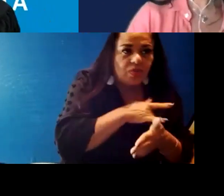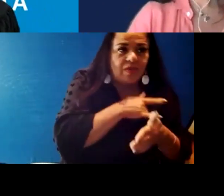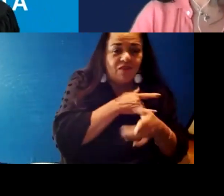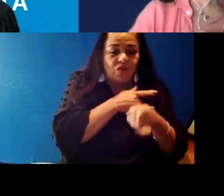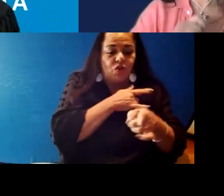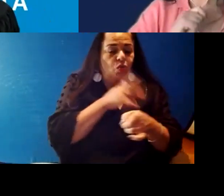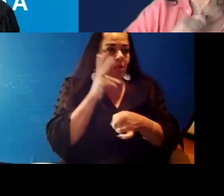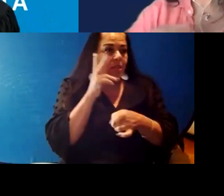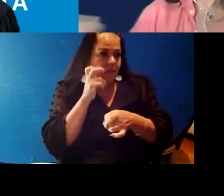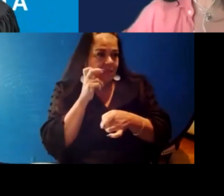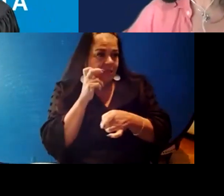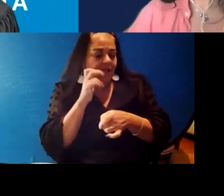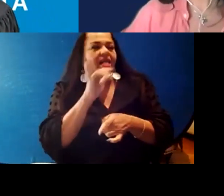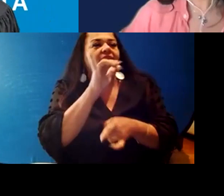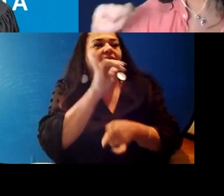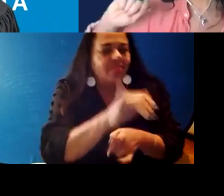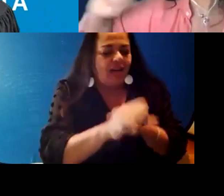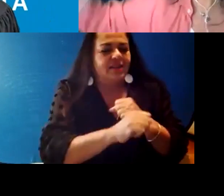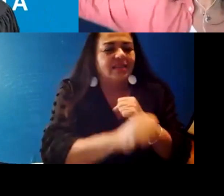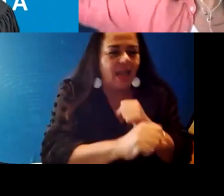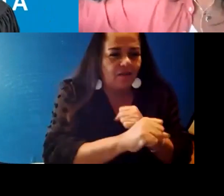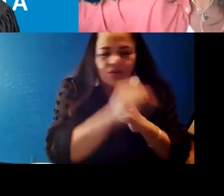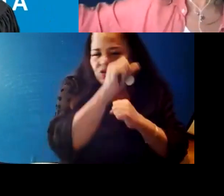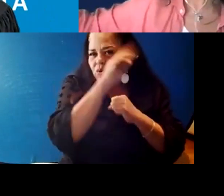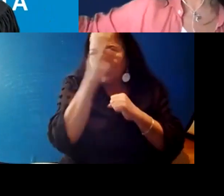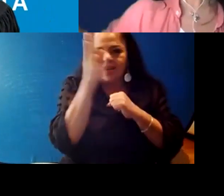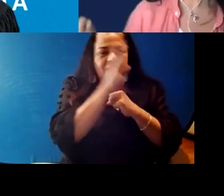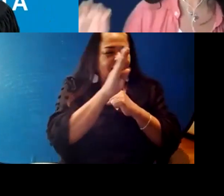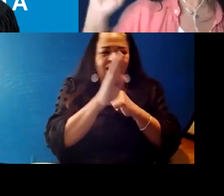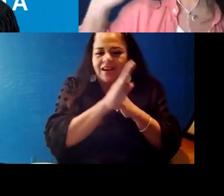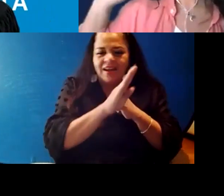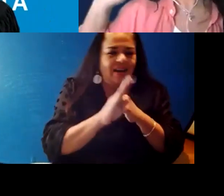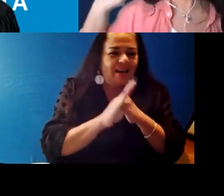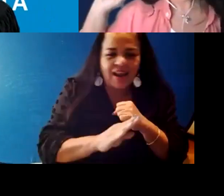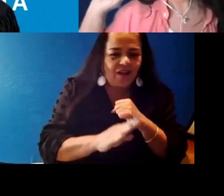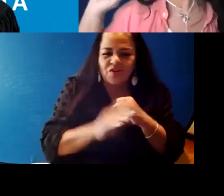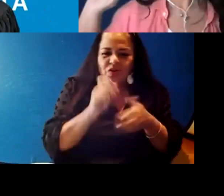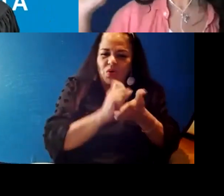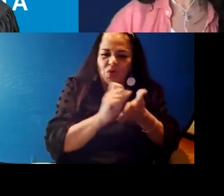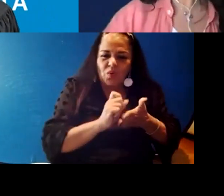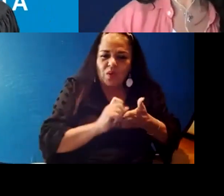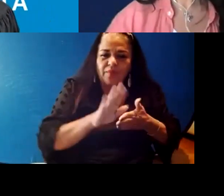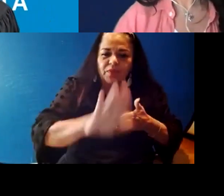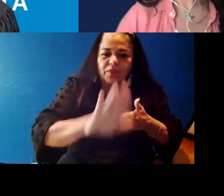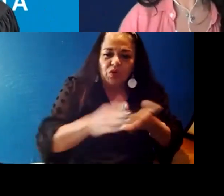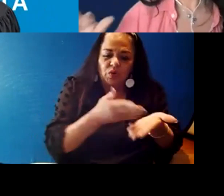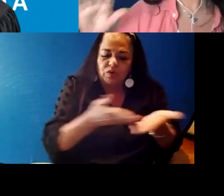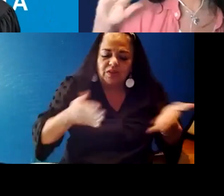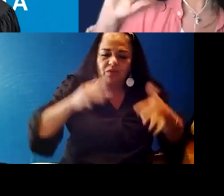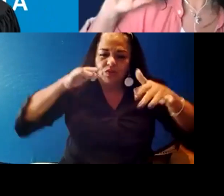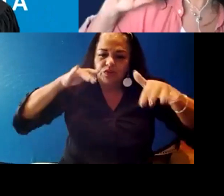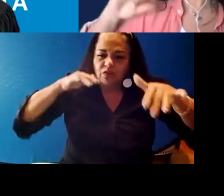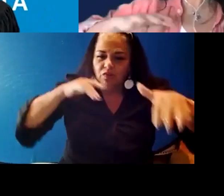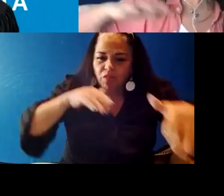them, that is the advertisement you could never buy, right? Your stuff will flow like fire. You'll